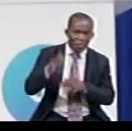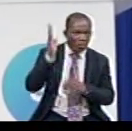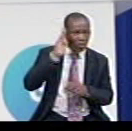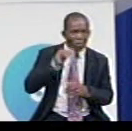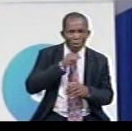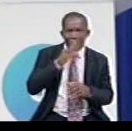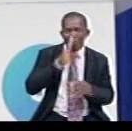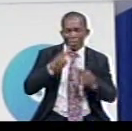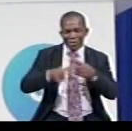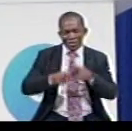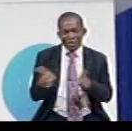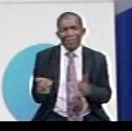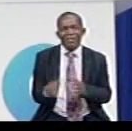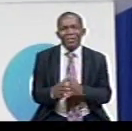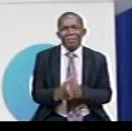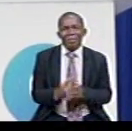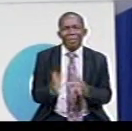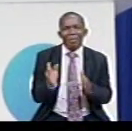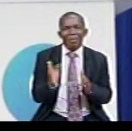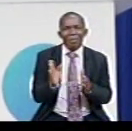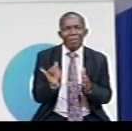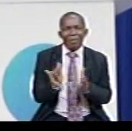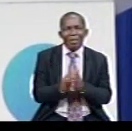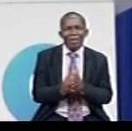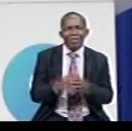That the power of God will be manifested.